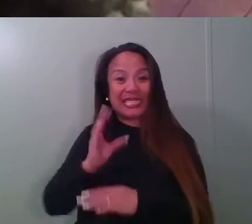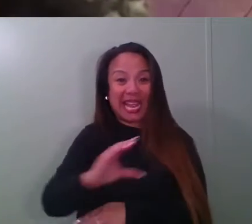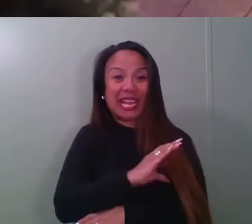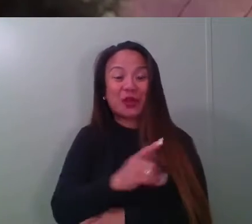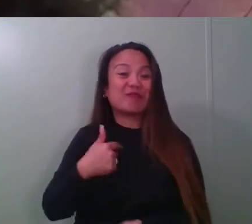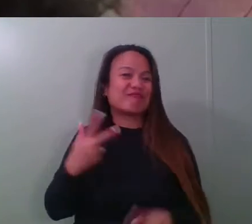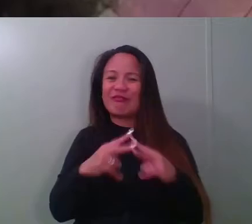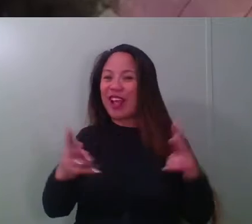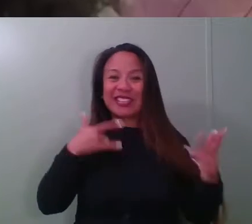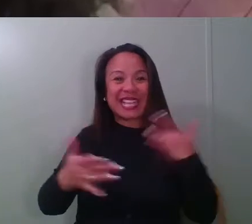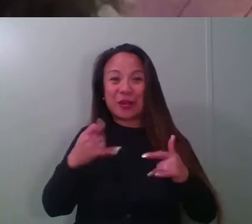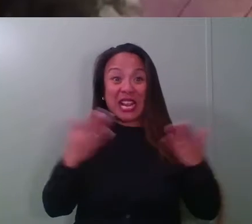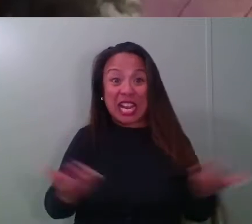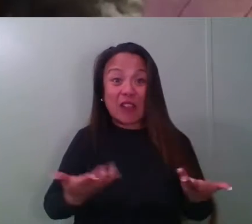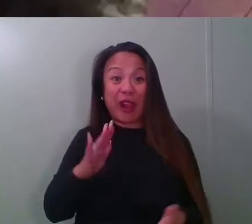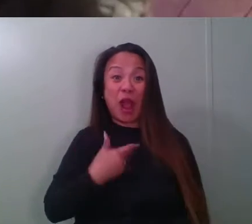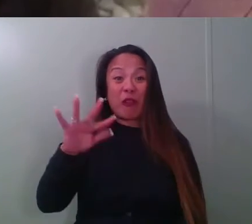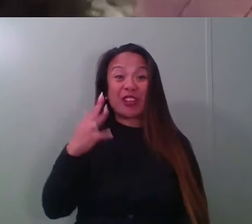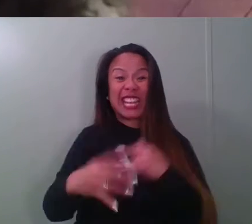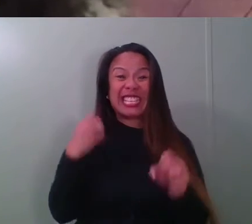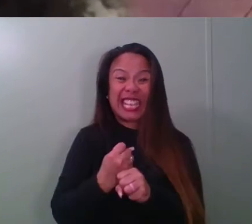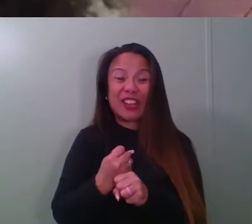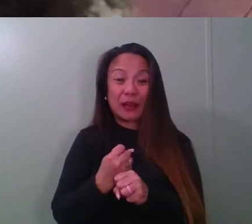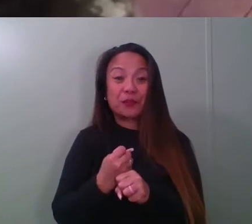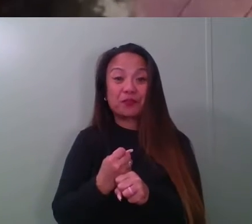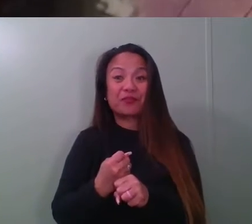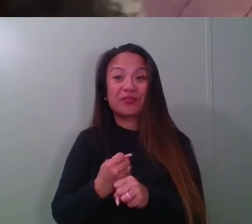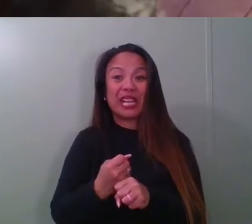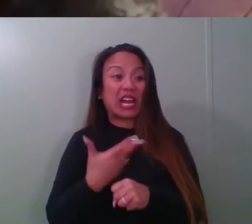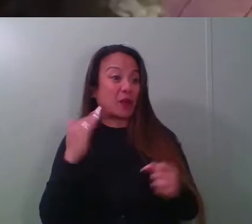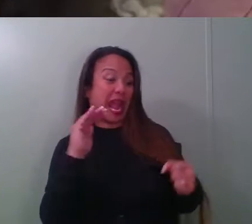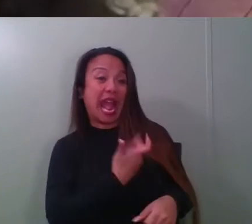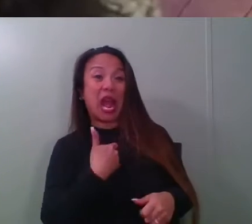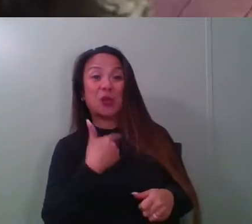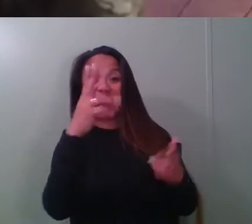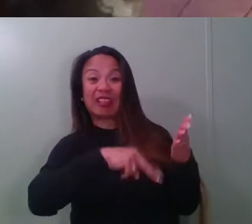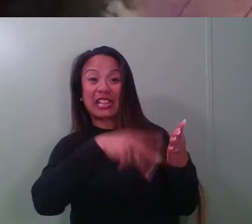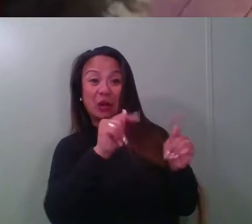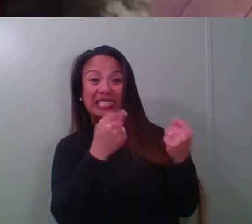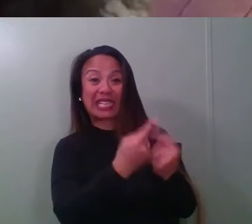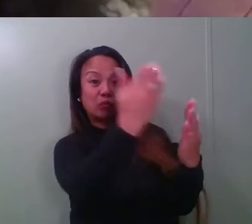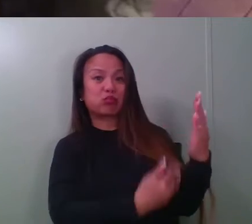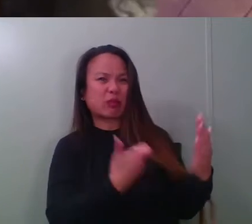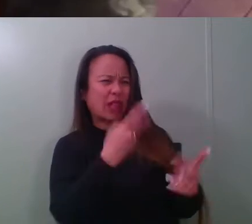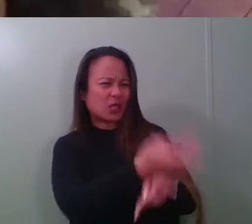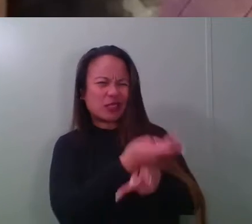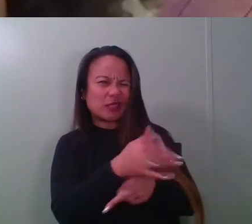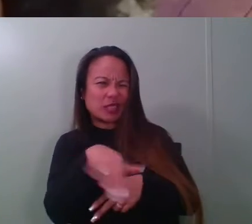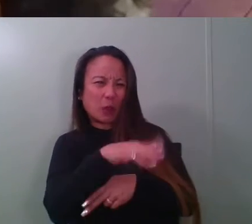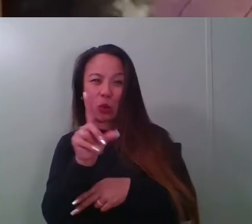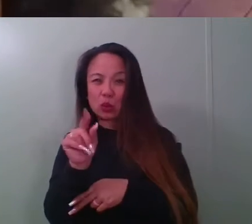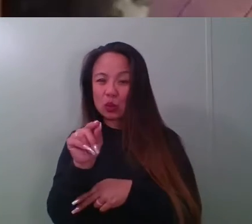Ana. And we are very excited to be here for our 5th year. on our literary team,